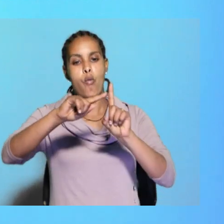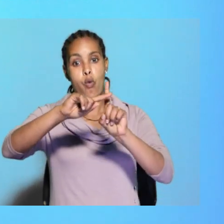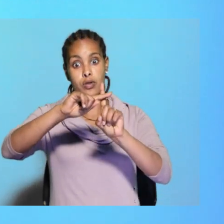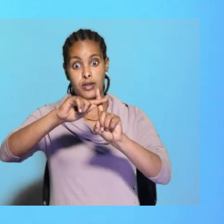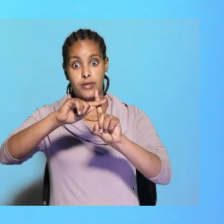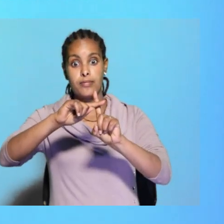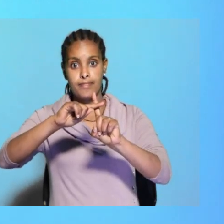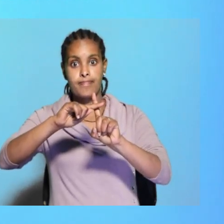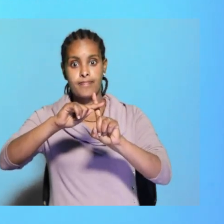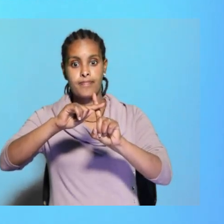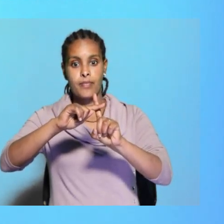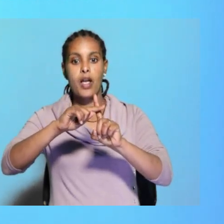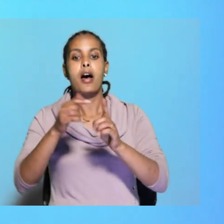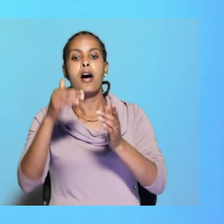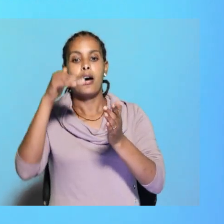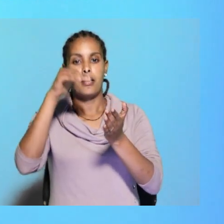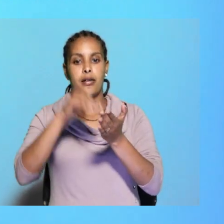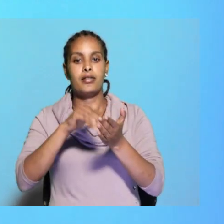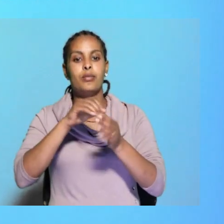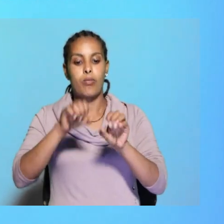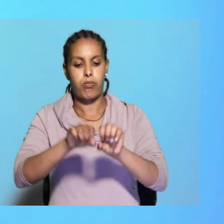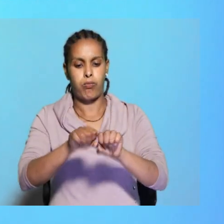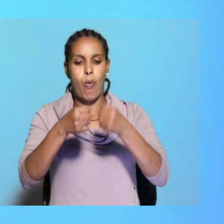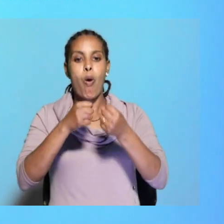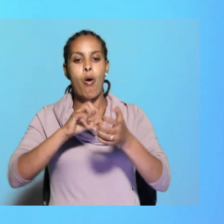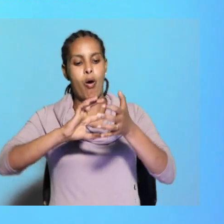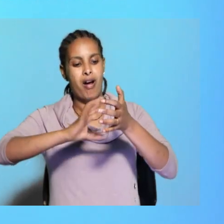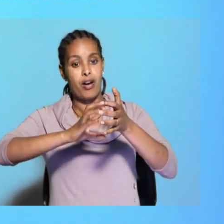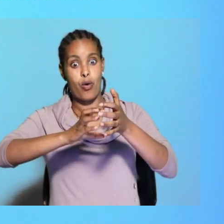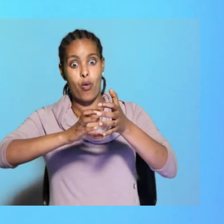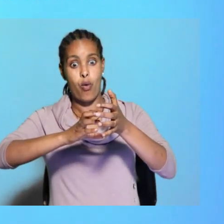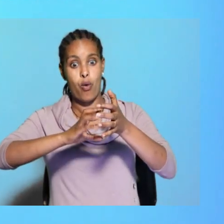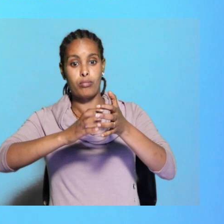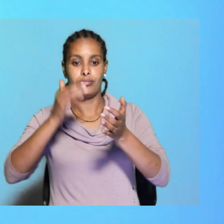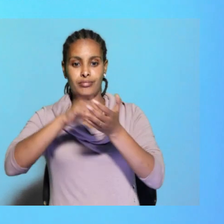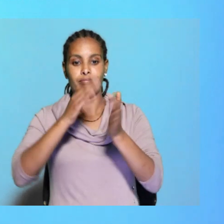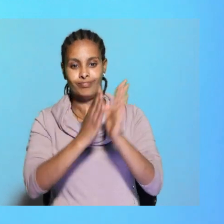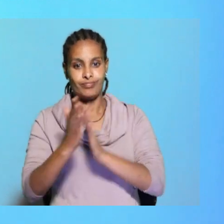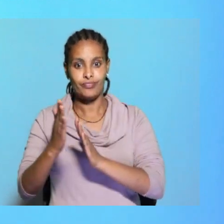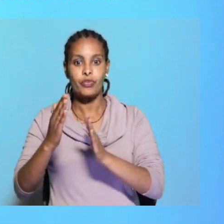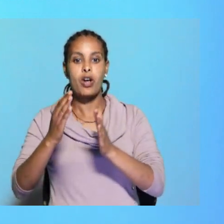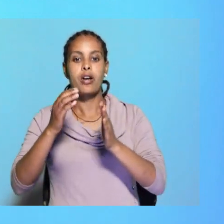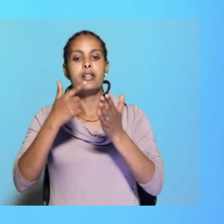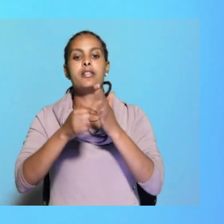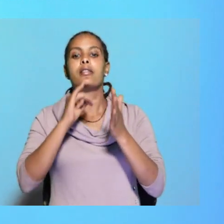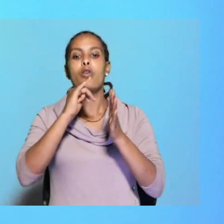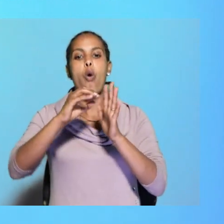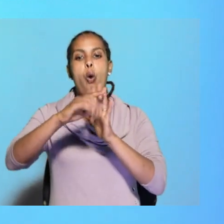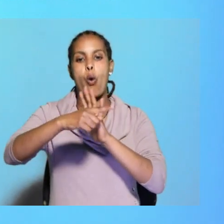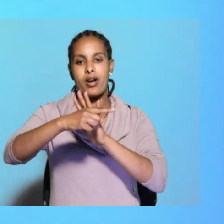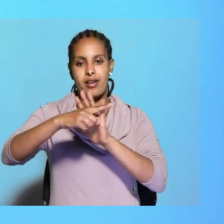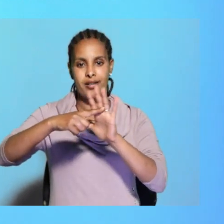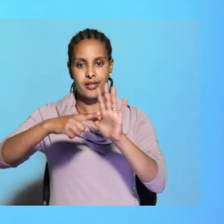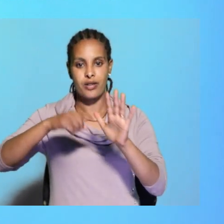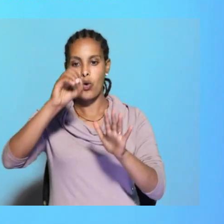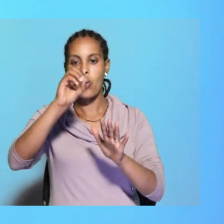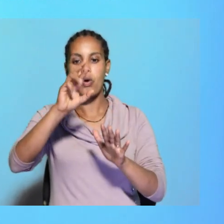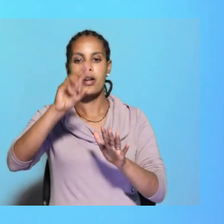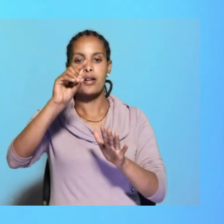positive. Repairing a broken radio. Now this is ordered.